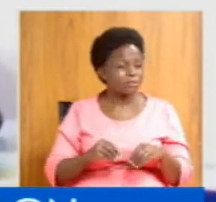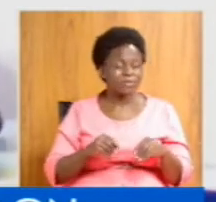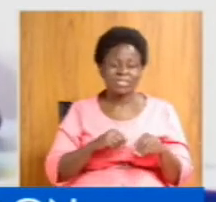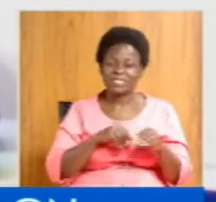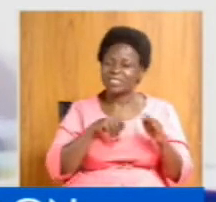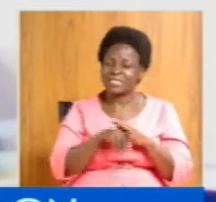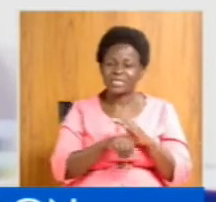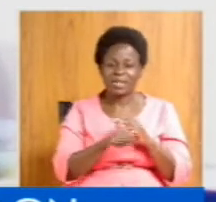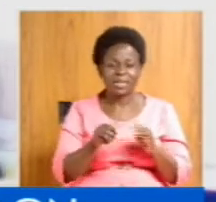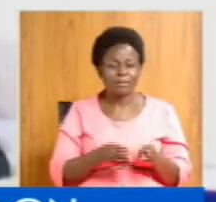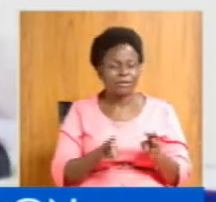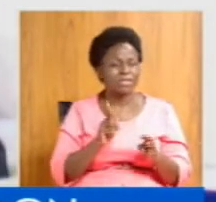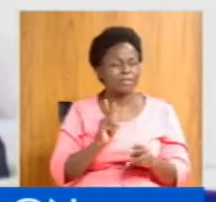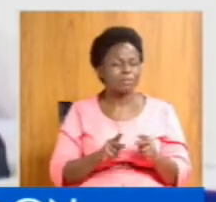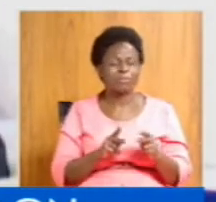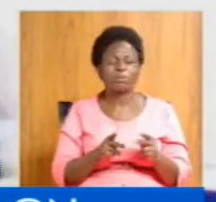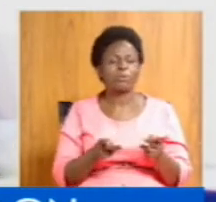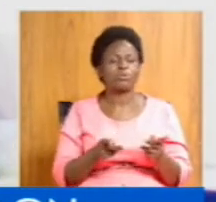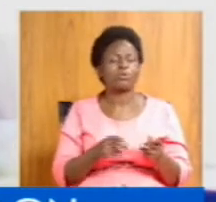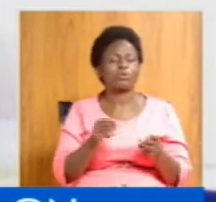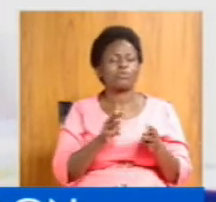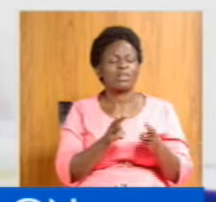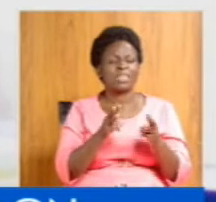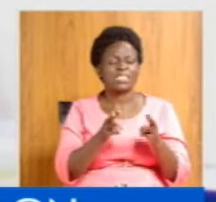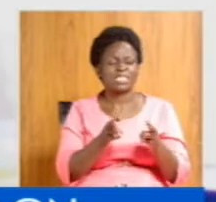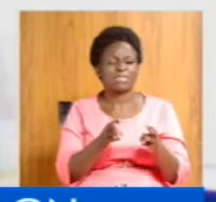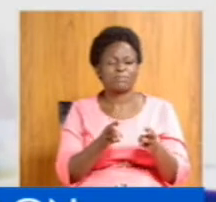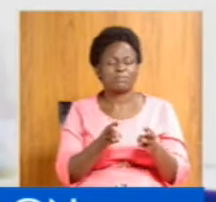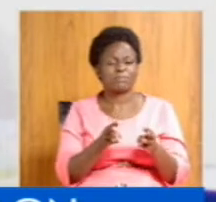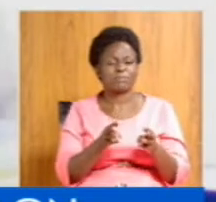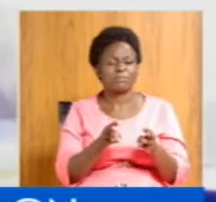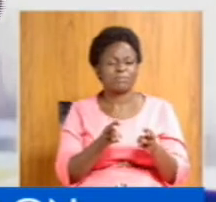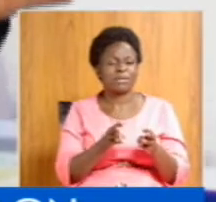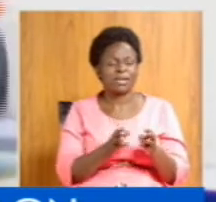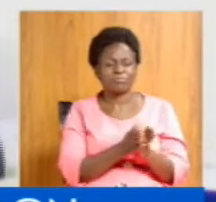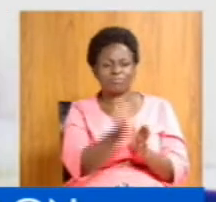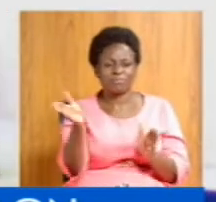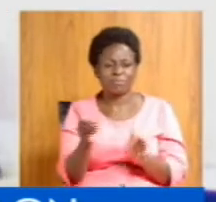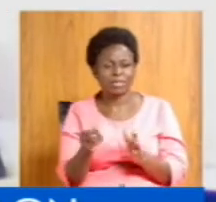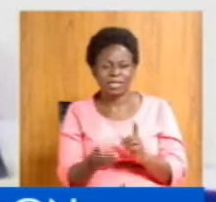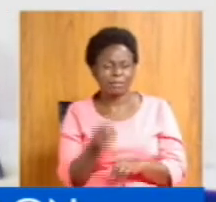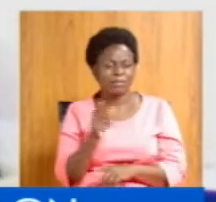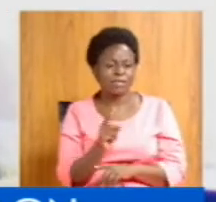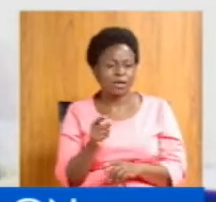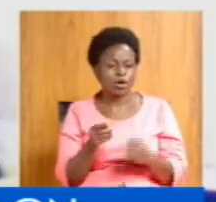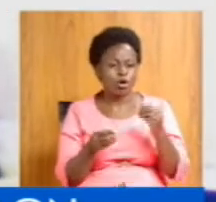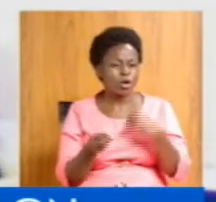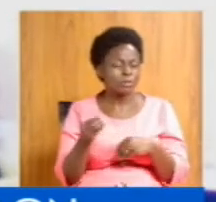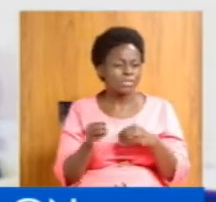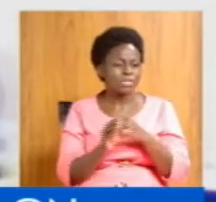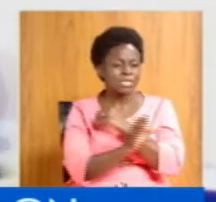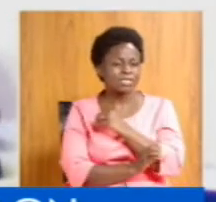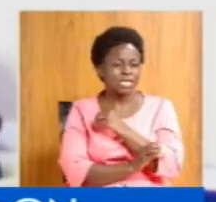another mode people no longer go to the system and and and and redirect another beneficiary no corruption in this